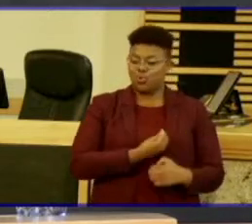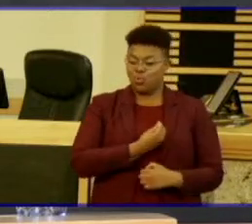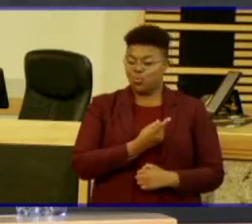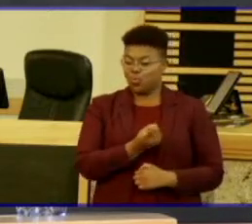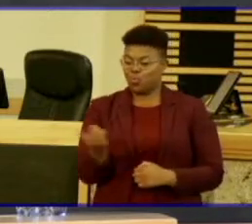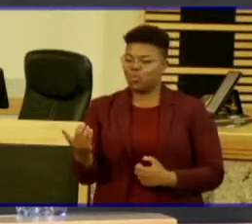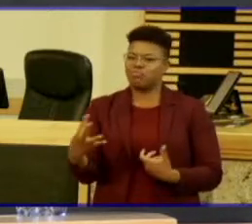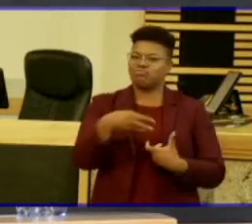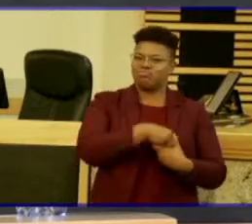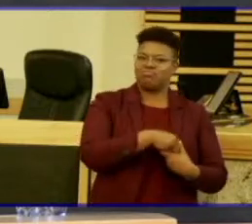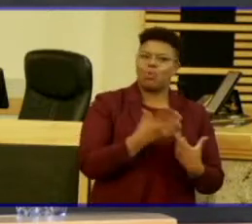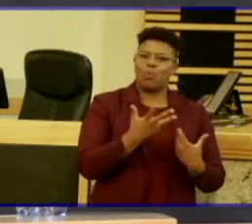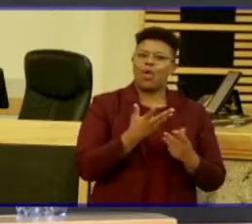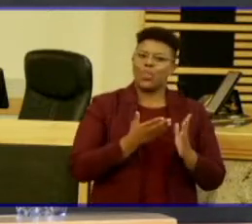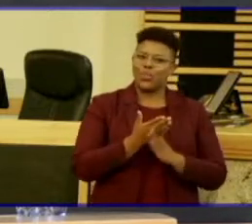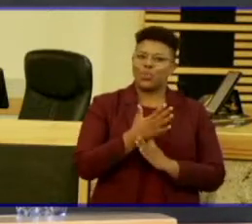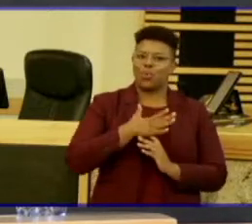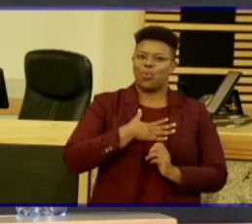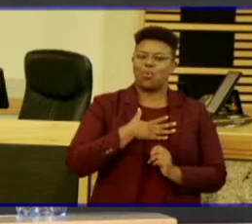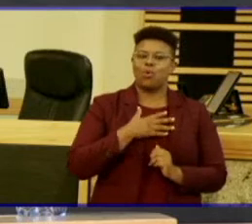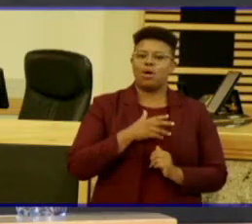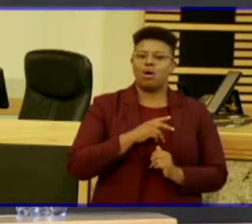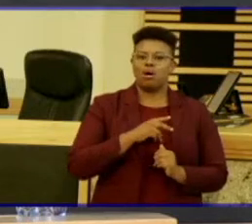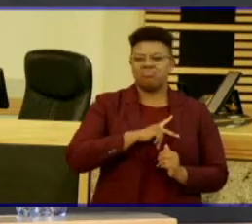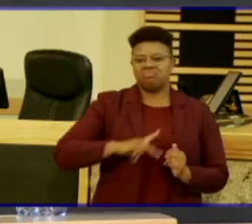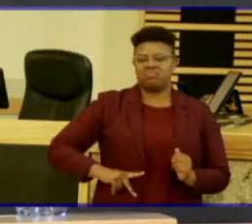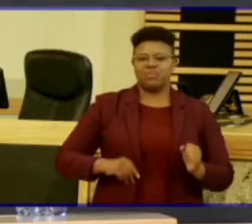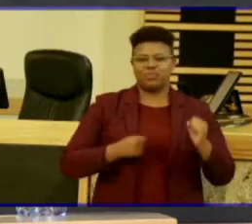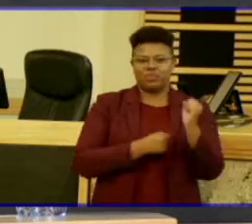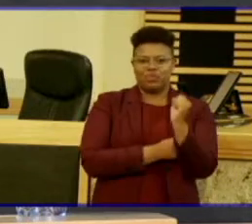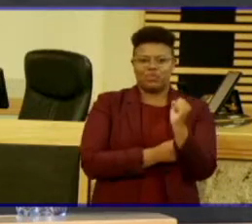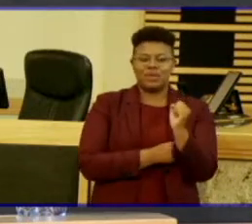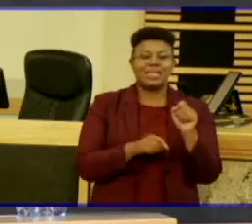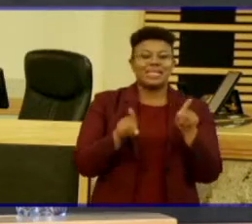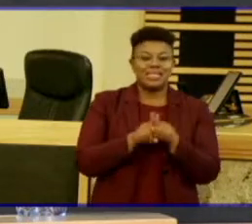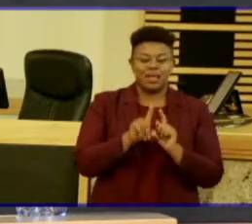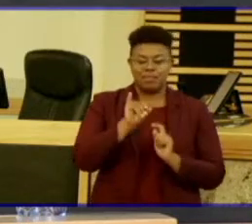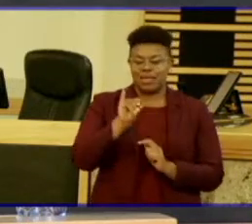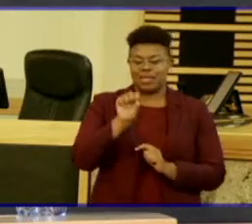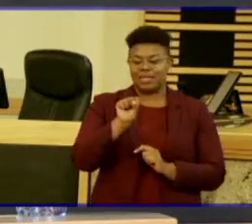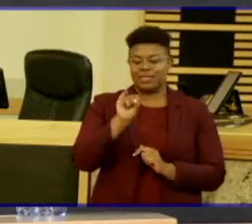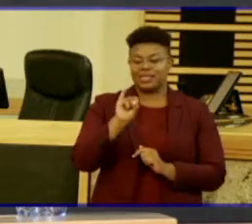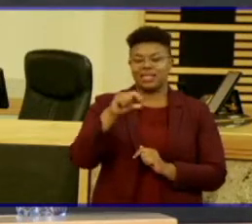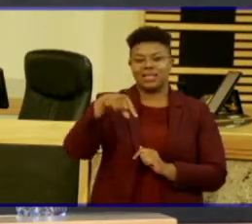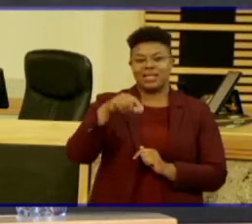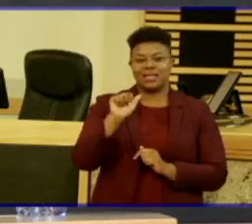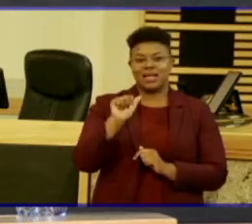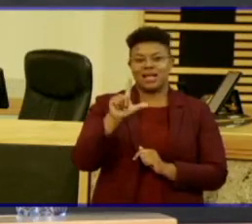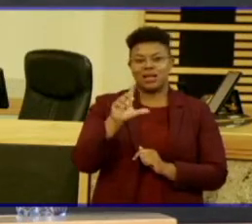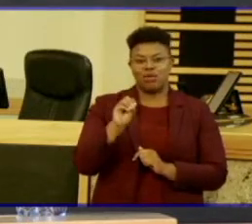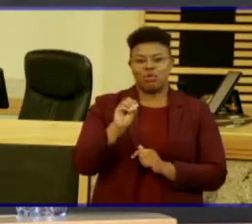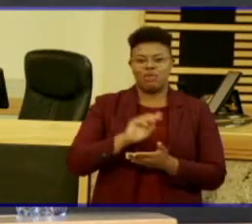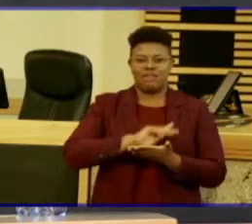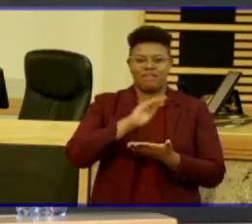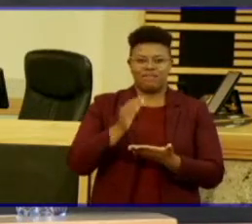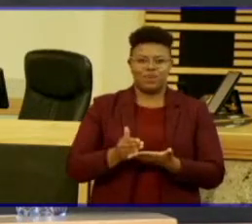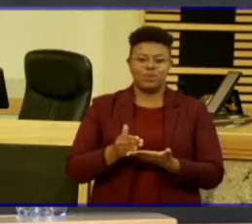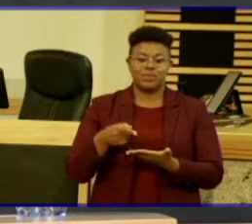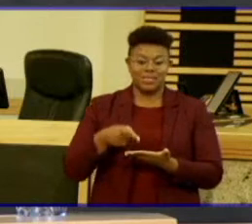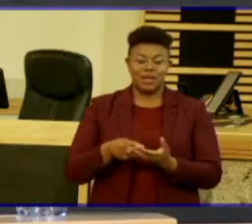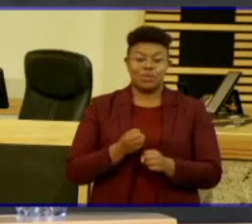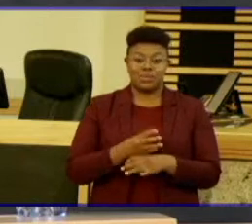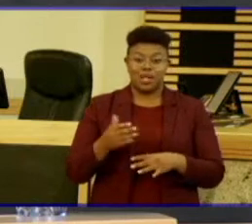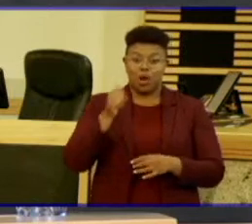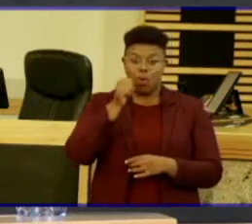Office of the Premier, including Isiqalo Youth Fund, which will be located in the Office of the Premier with effect from the 1st of April